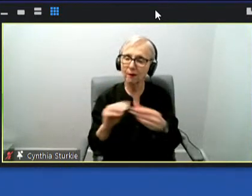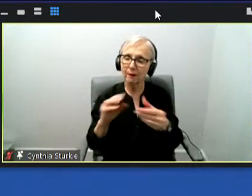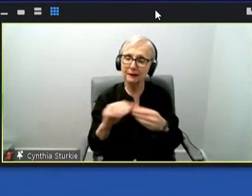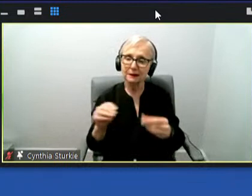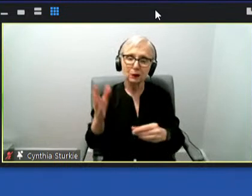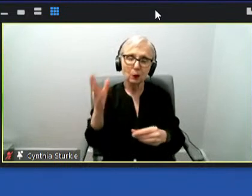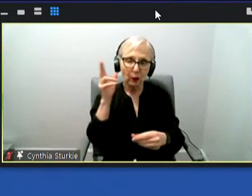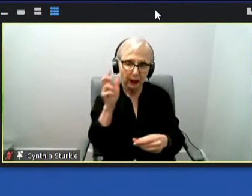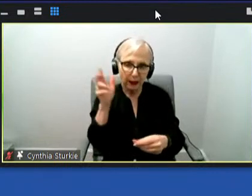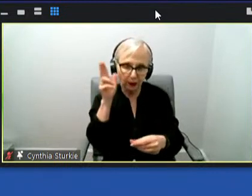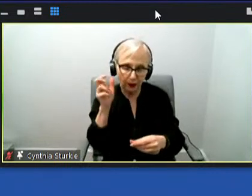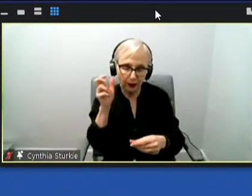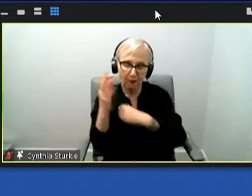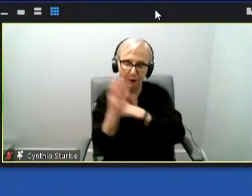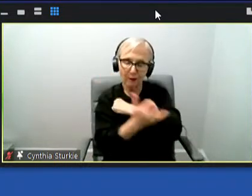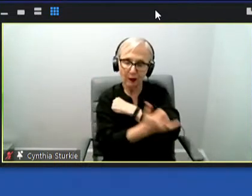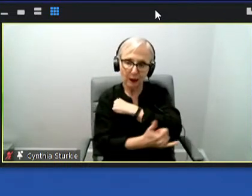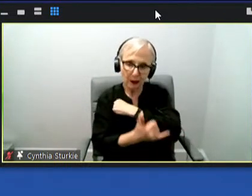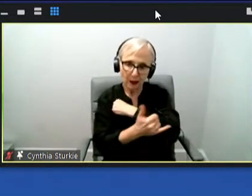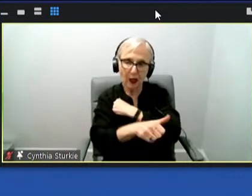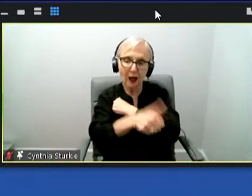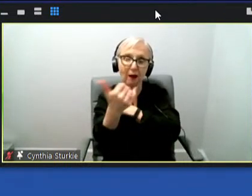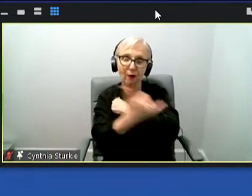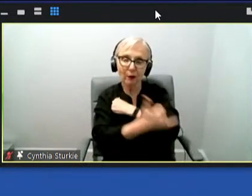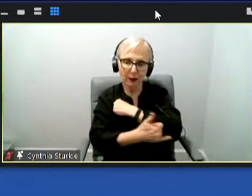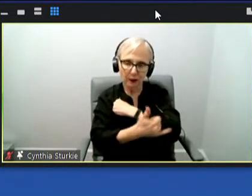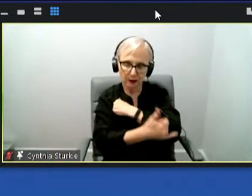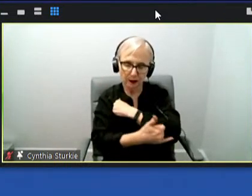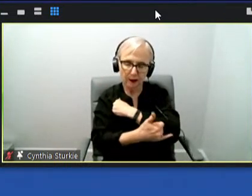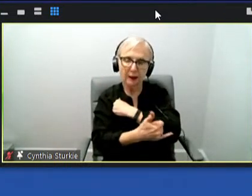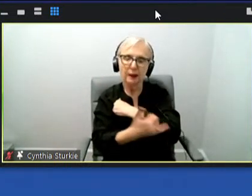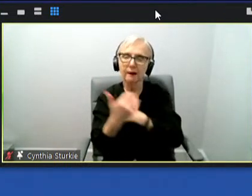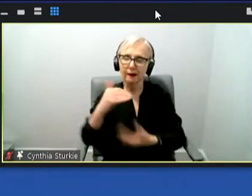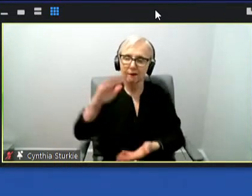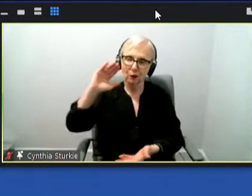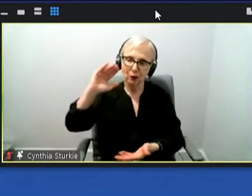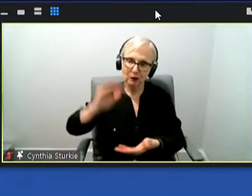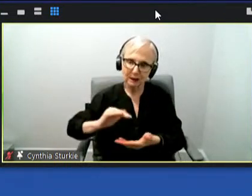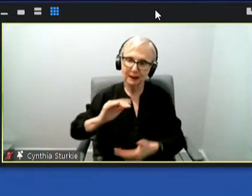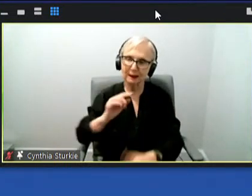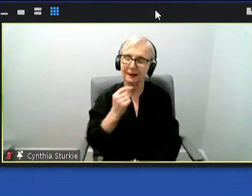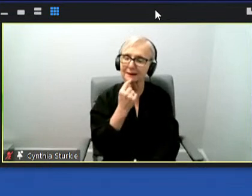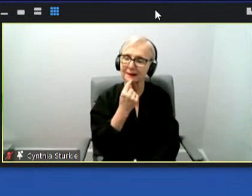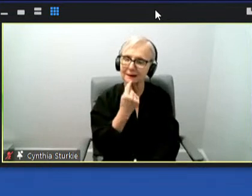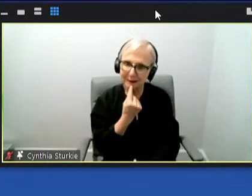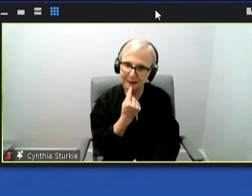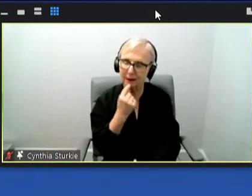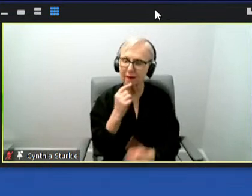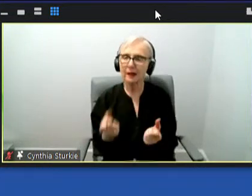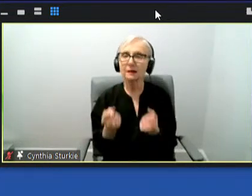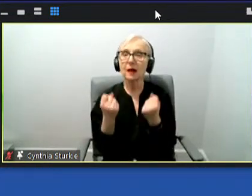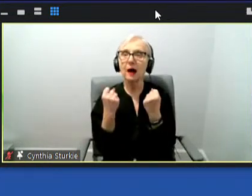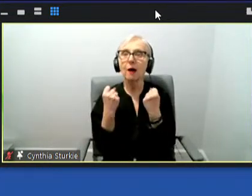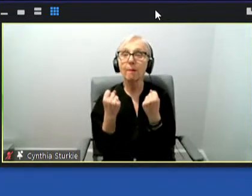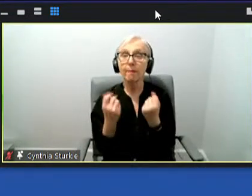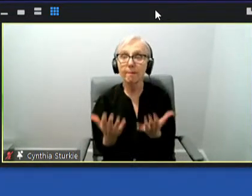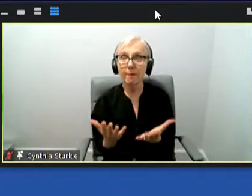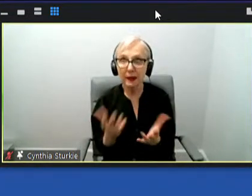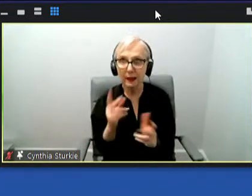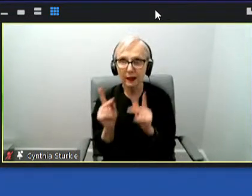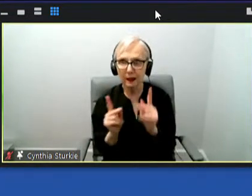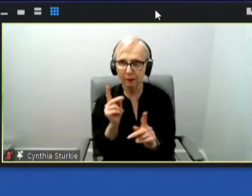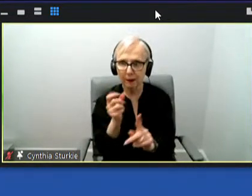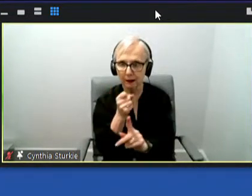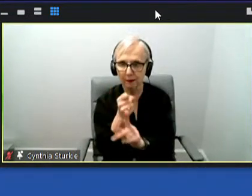countries and from our federal partners is that even if we do see less severity, the increased number of cases